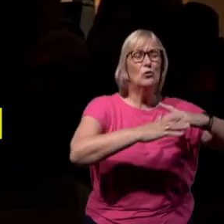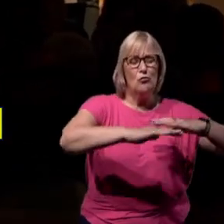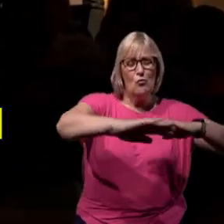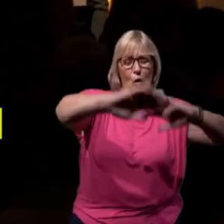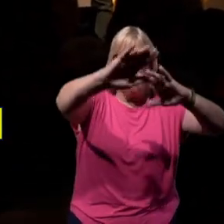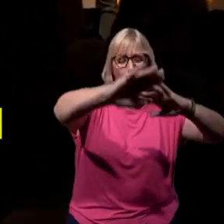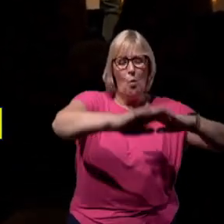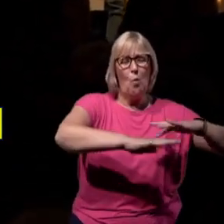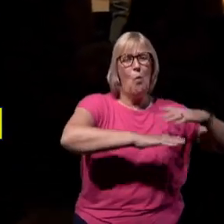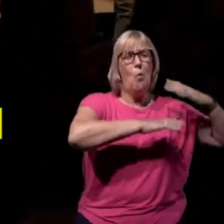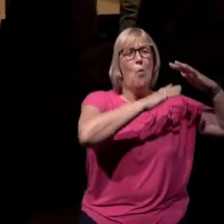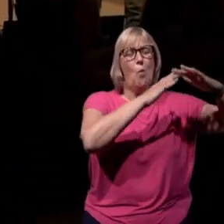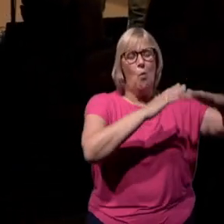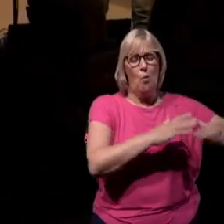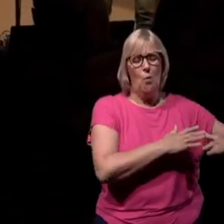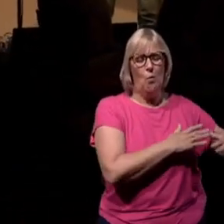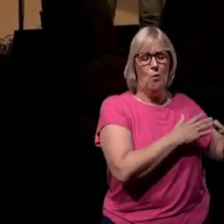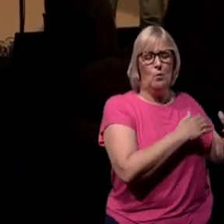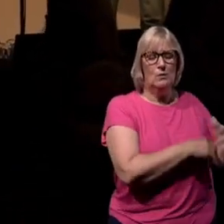billows roll.